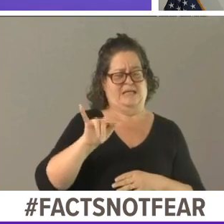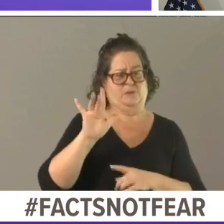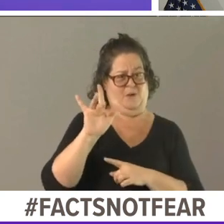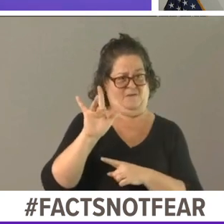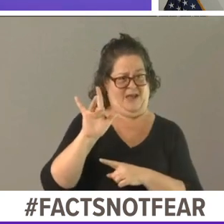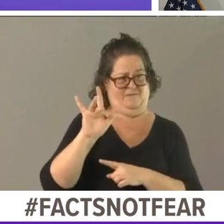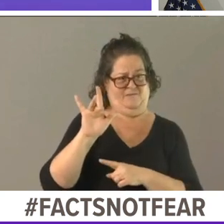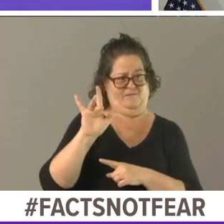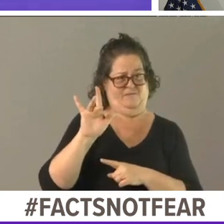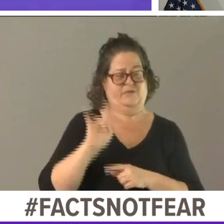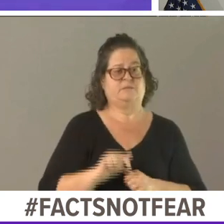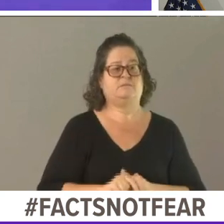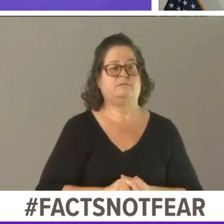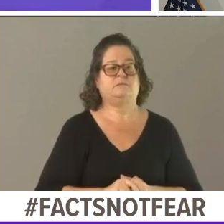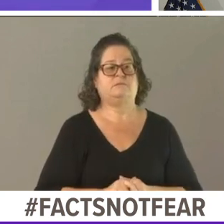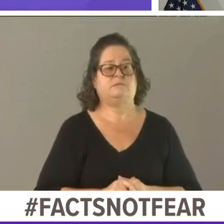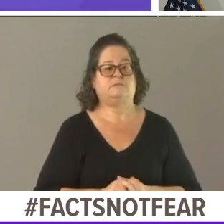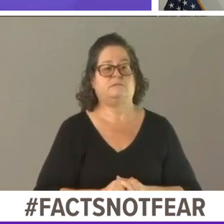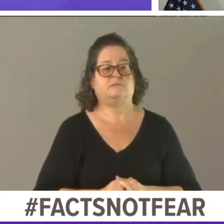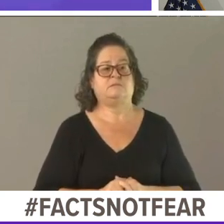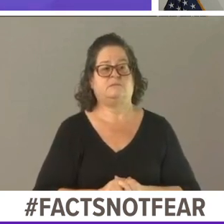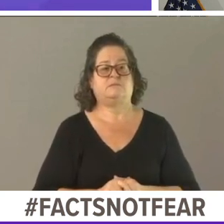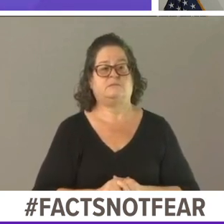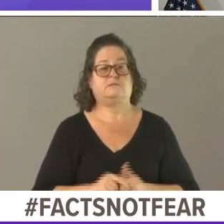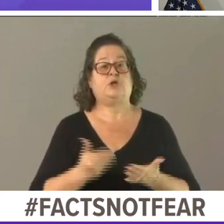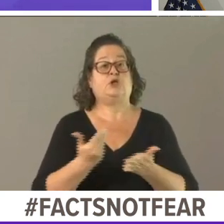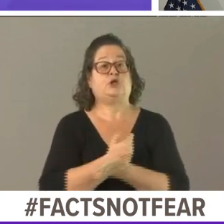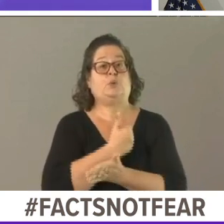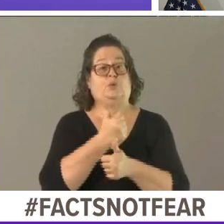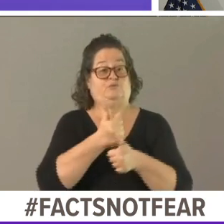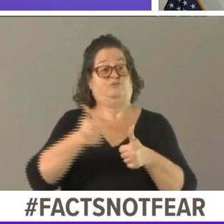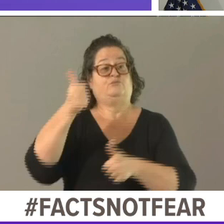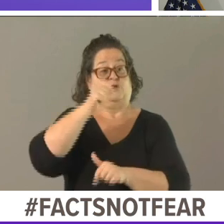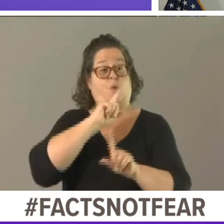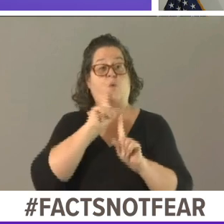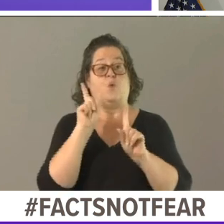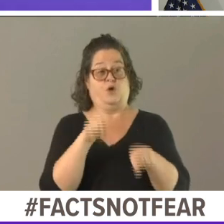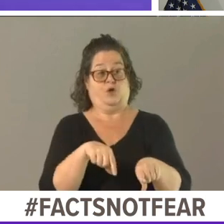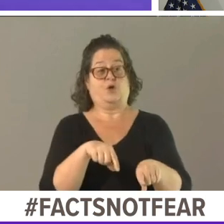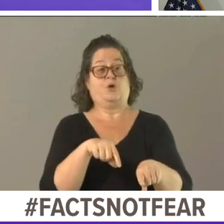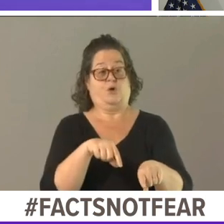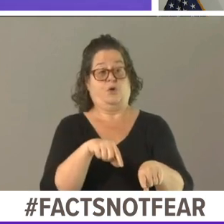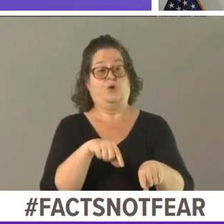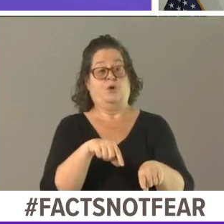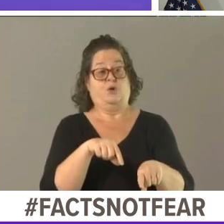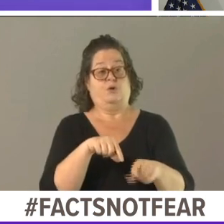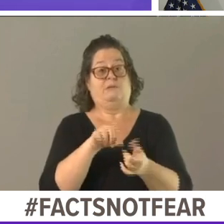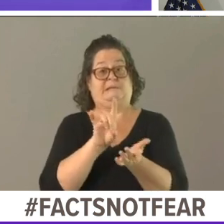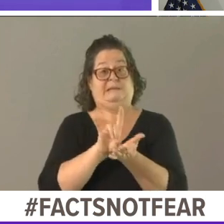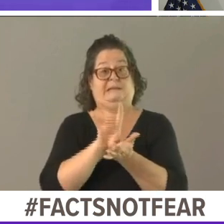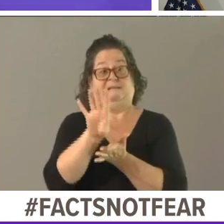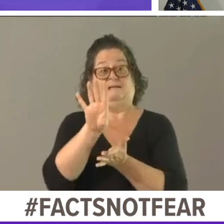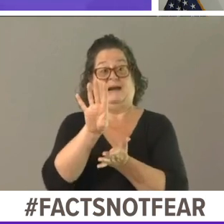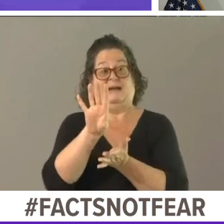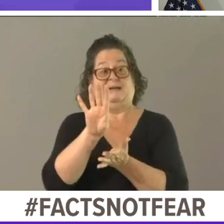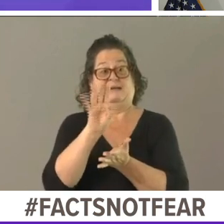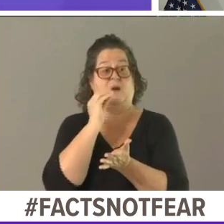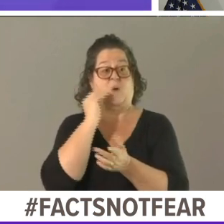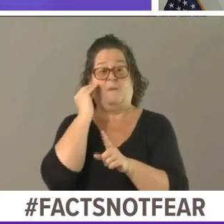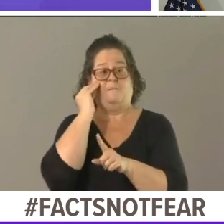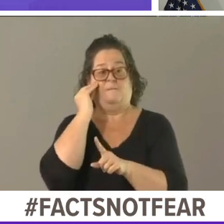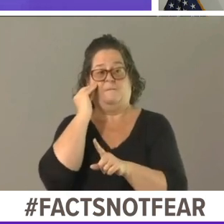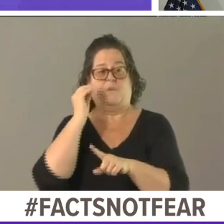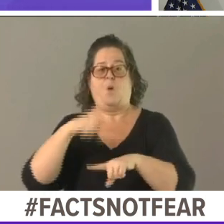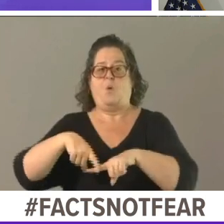new executive order extending the eviction moratorium on residential evictions until October